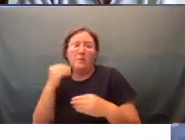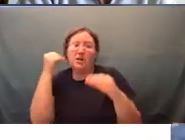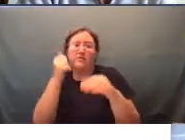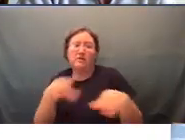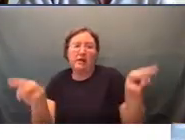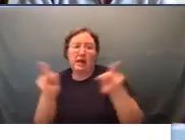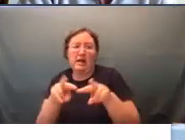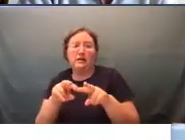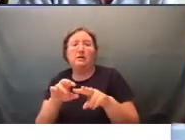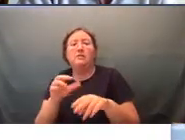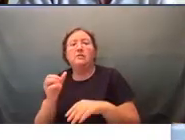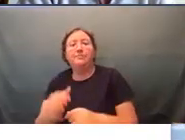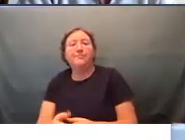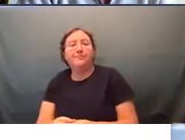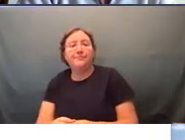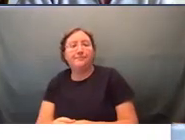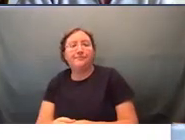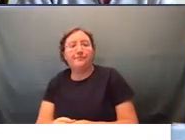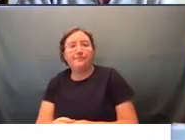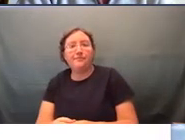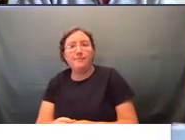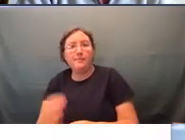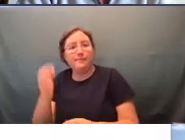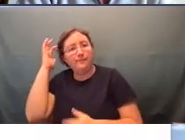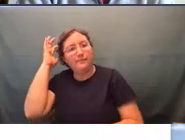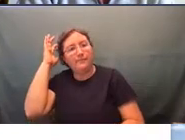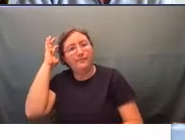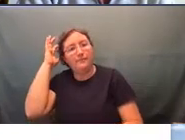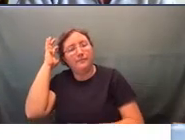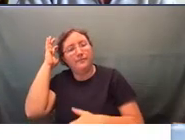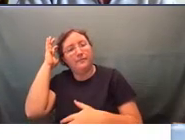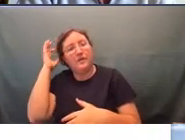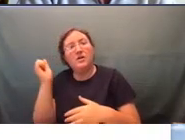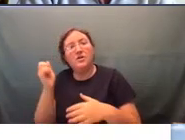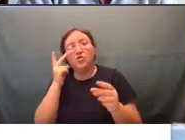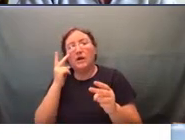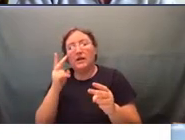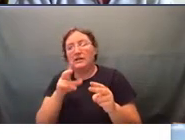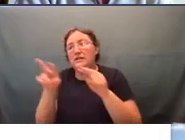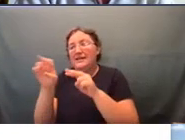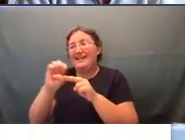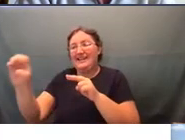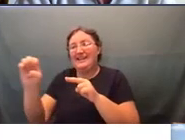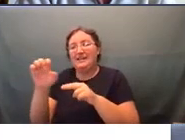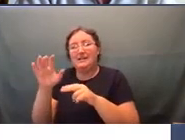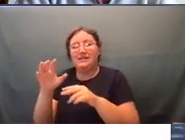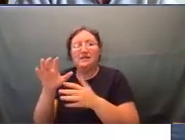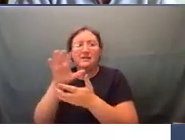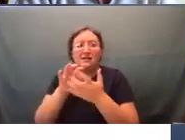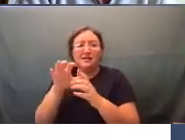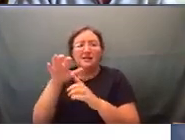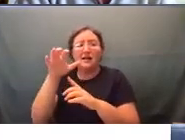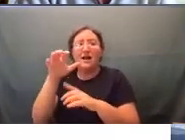spin around, we can see the opposite way going out to the east. Mountain peaks like Cloud's Rest right